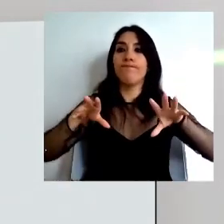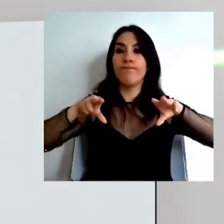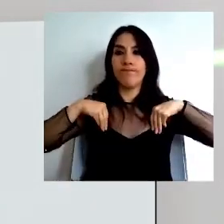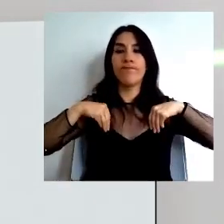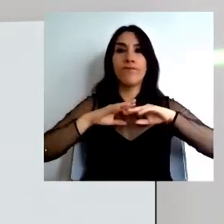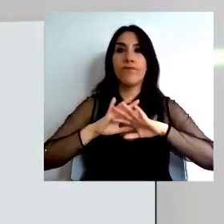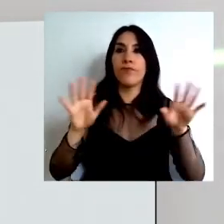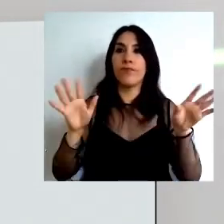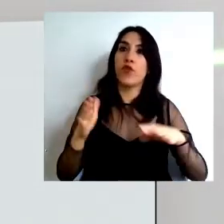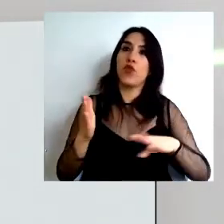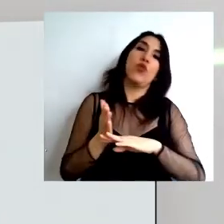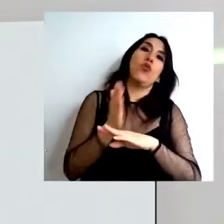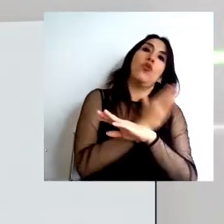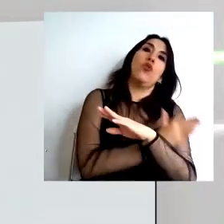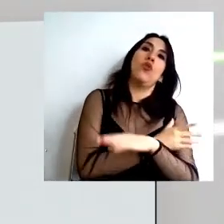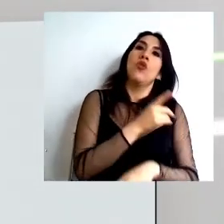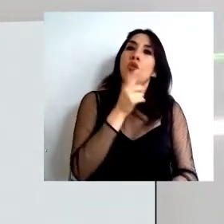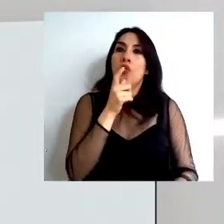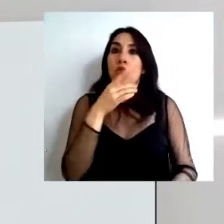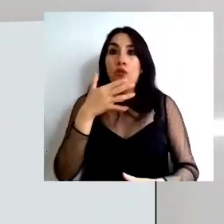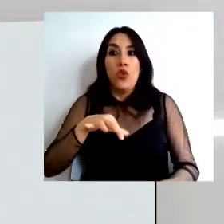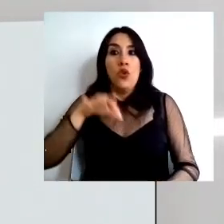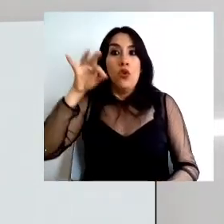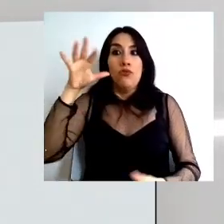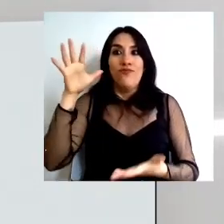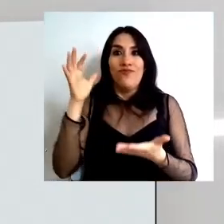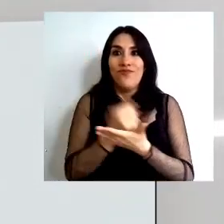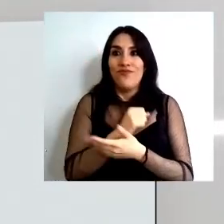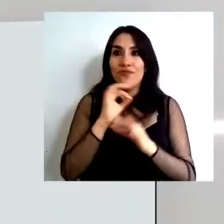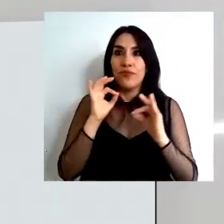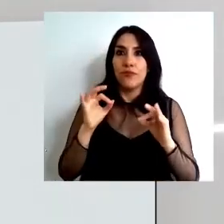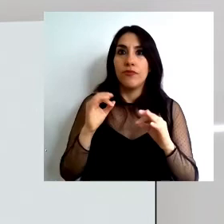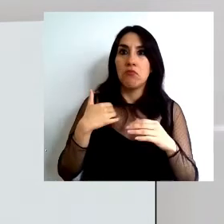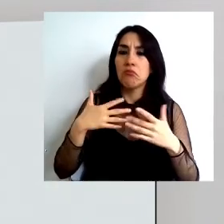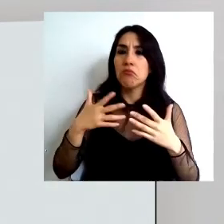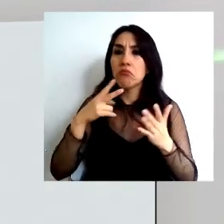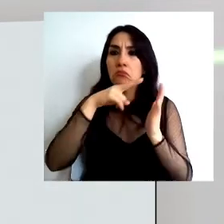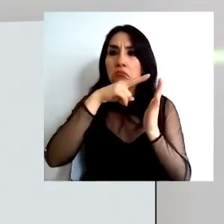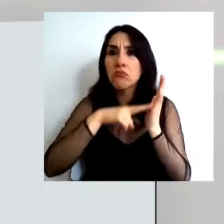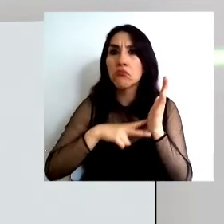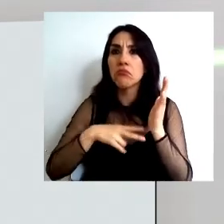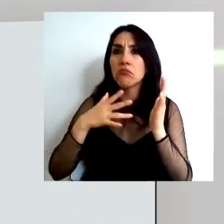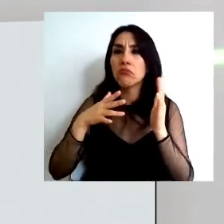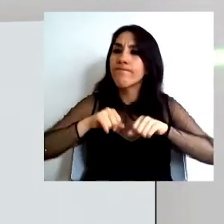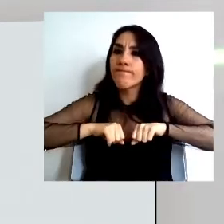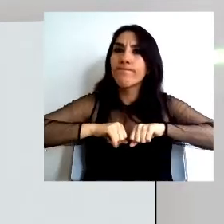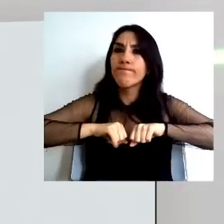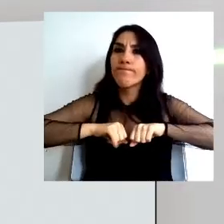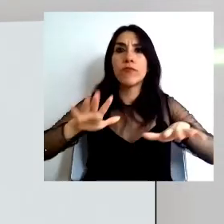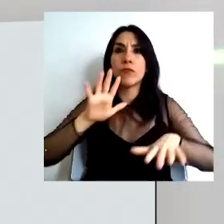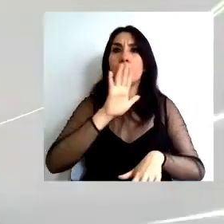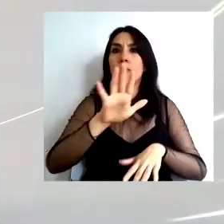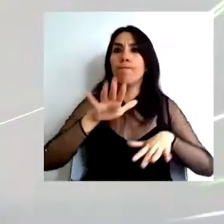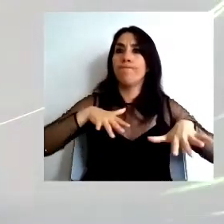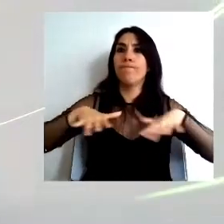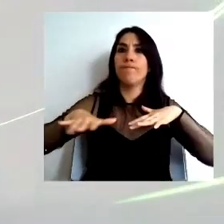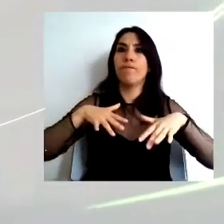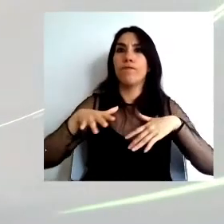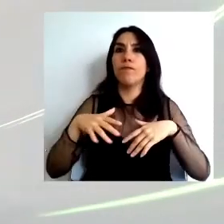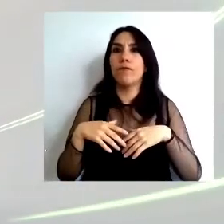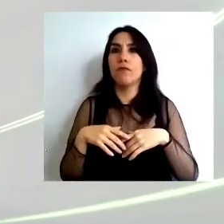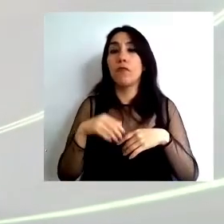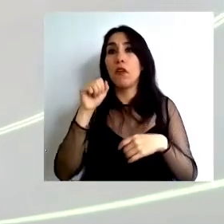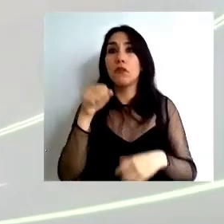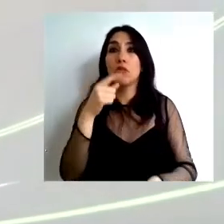And perhaps you can consider to adapt and adopt a proven solution, whether you're an individual, an entrepreneur, or